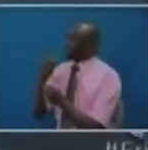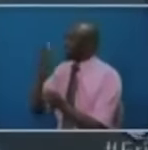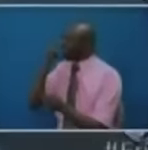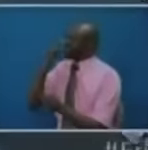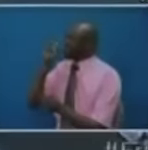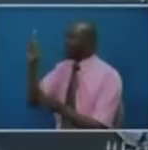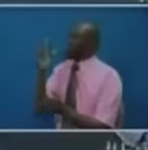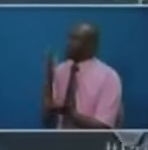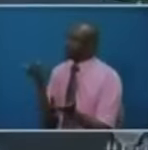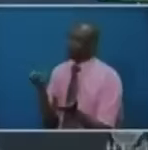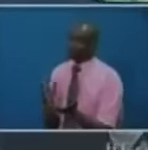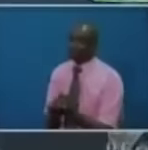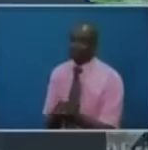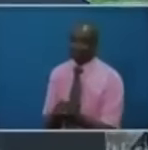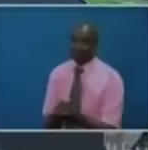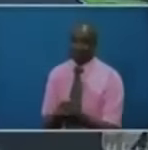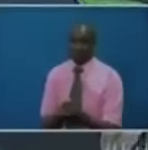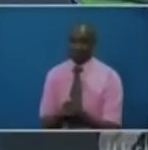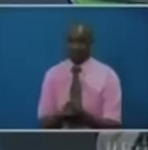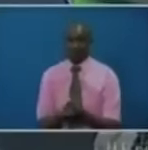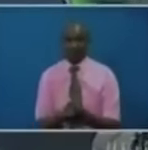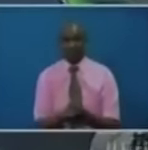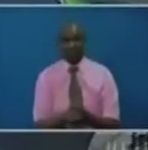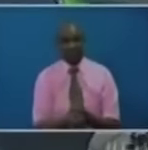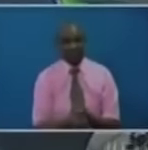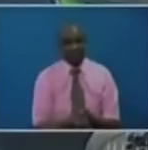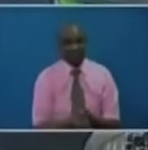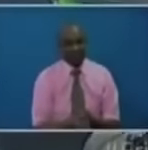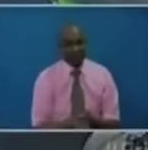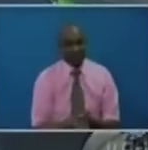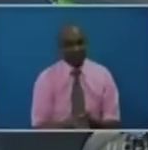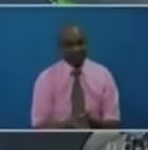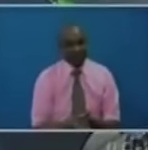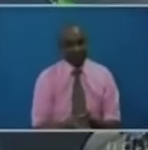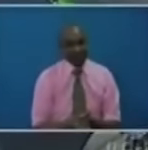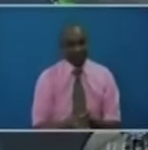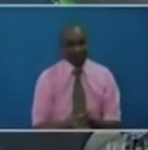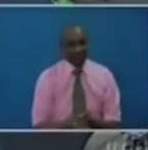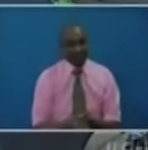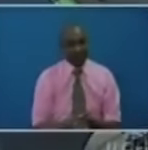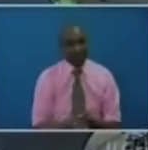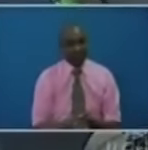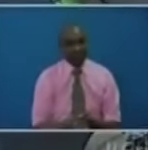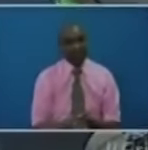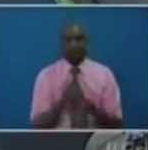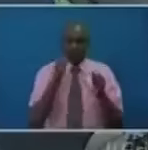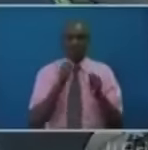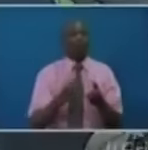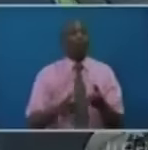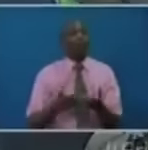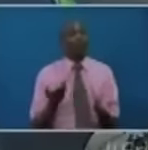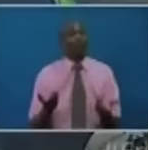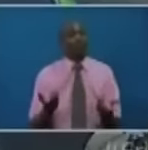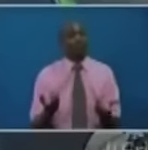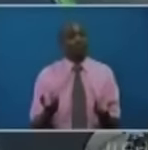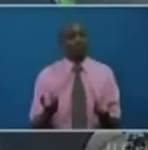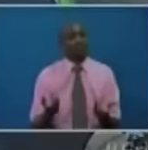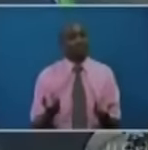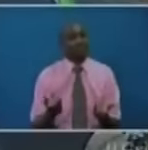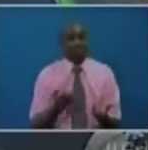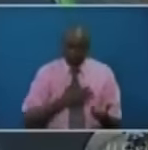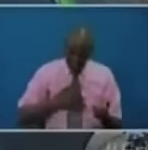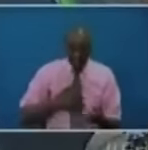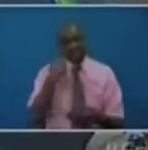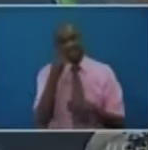laughing. I need some help here. Yeah. Okay, where's that fire extinguisher? I use that. Okay, yeah, so you're